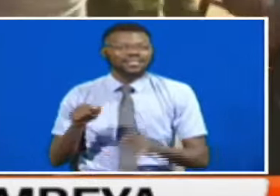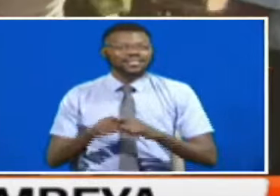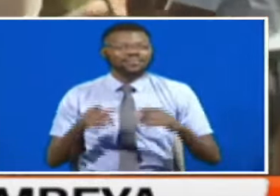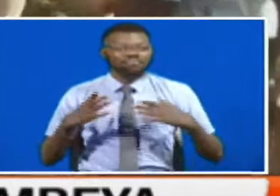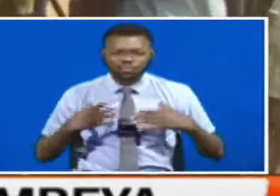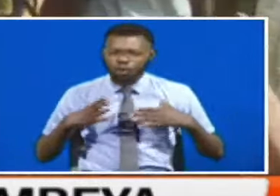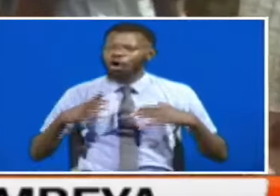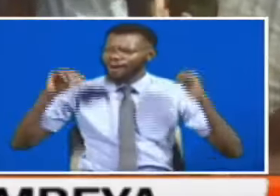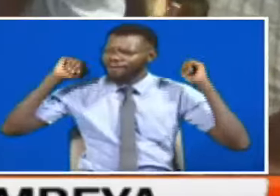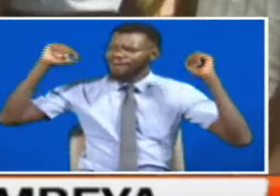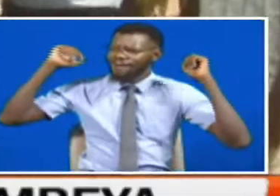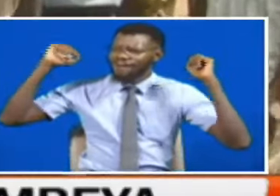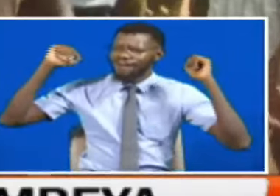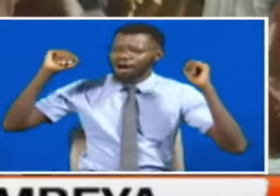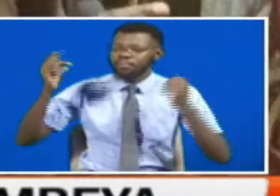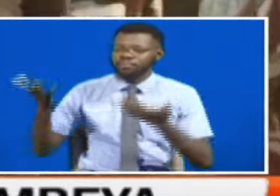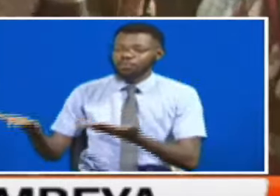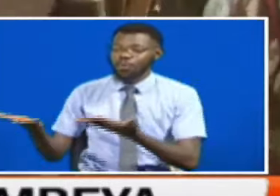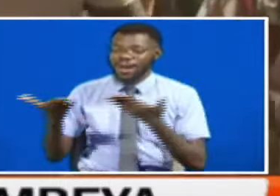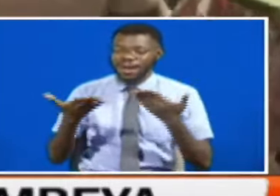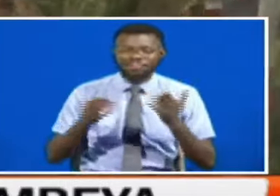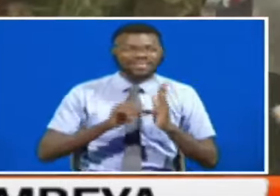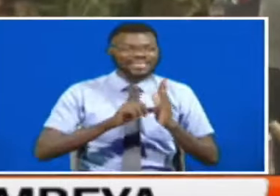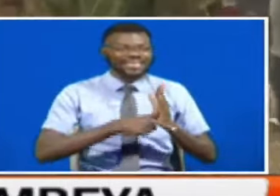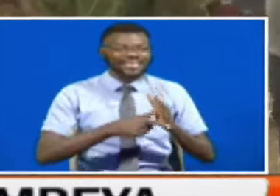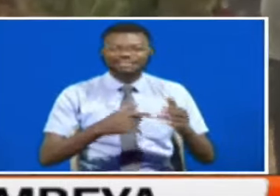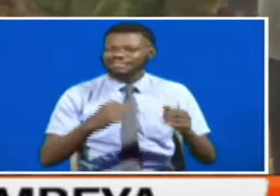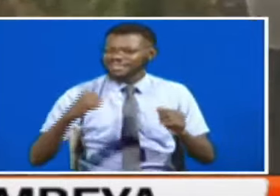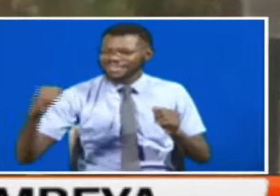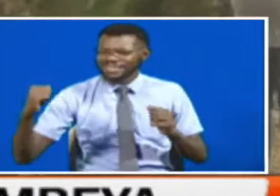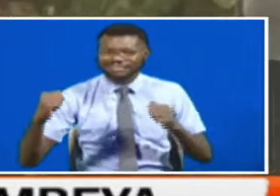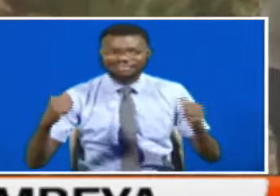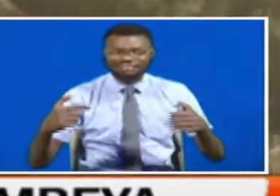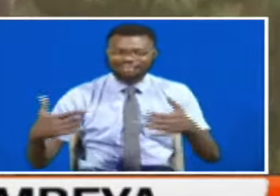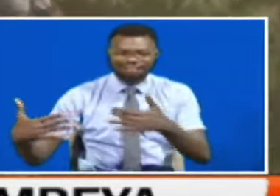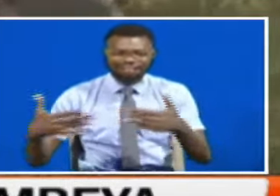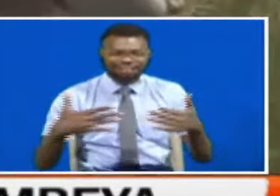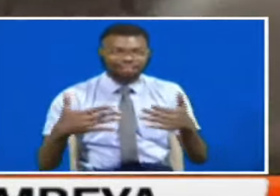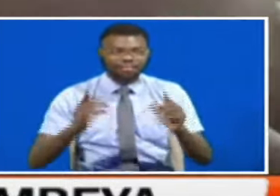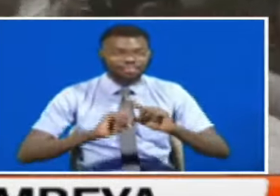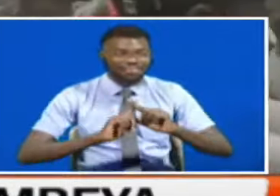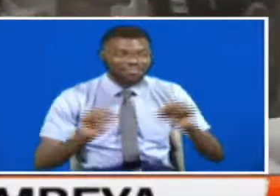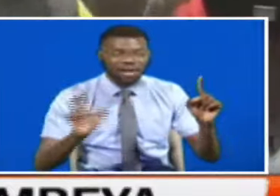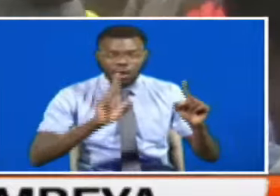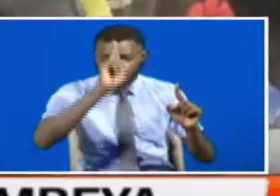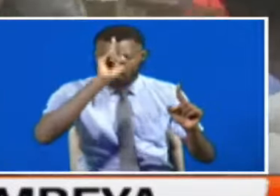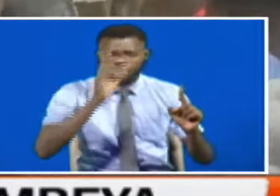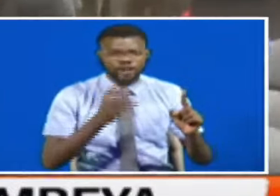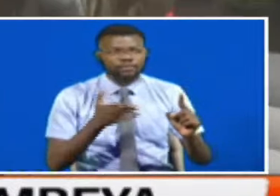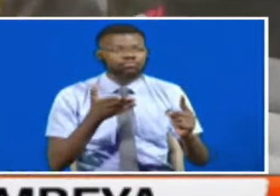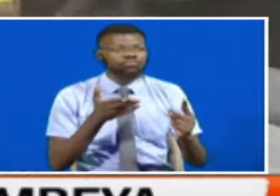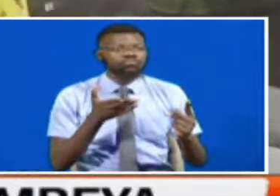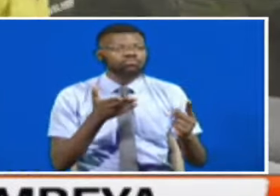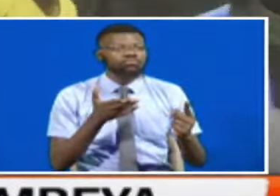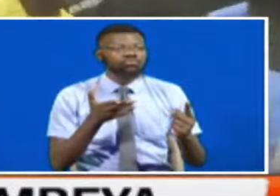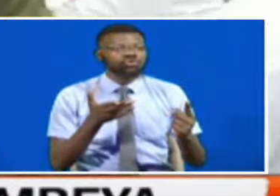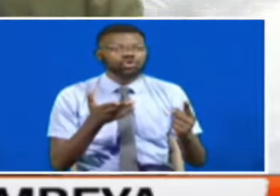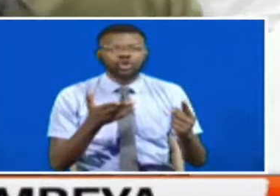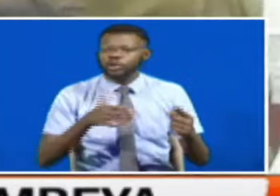by his supporters, leading to a showdown between the two groups. However, the police intervened, placing a barrier between